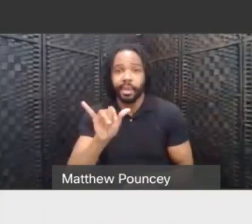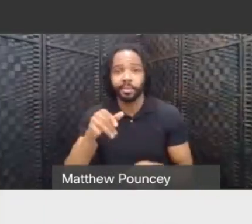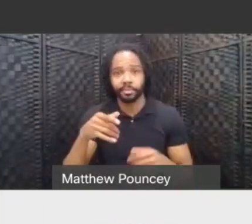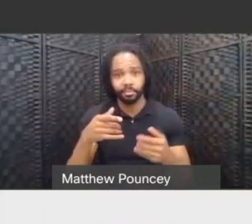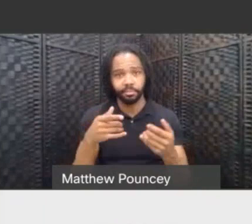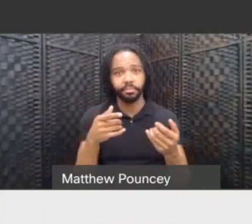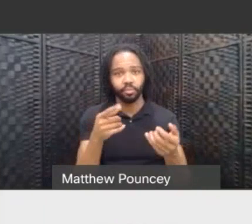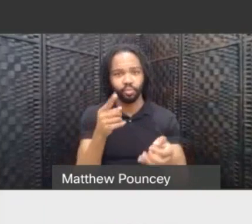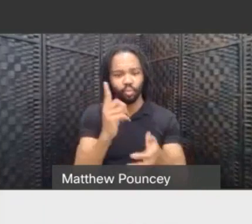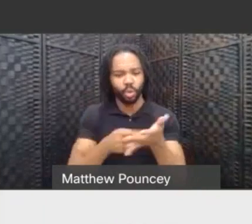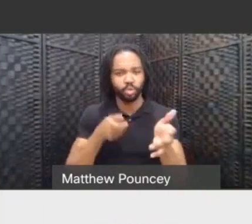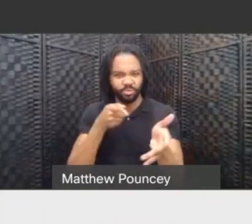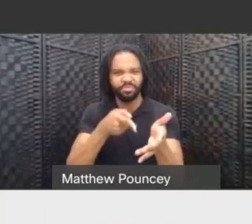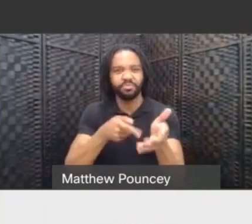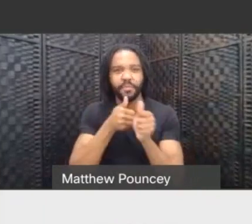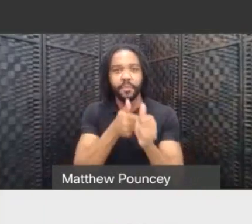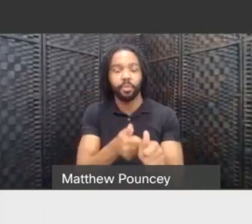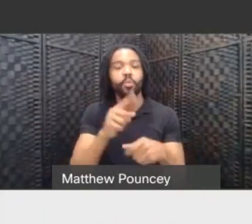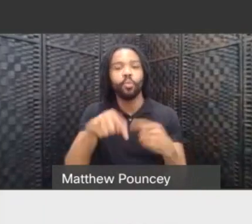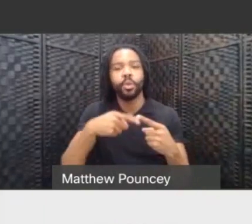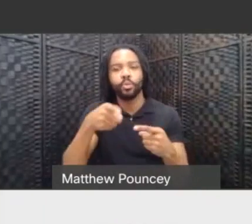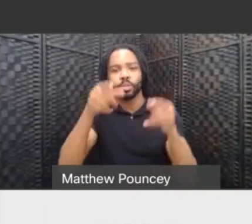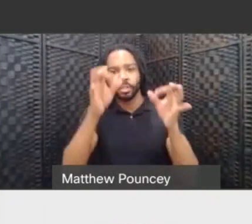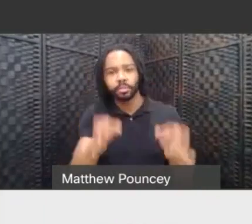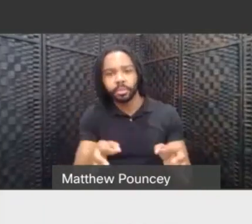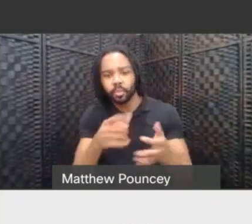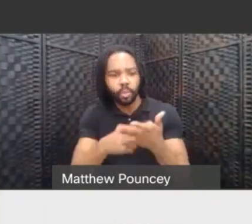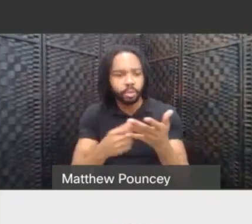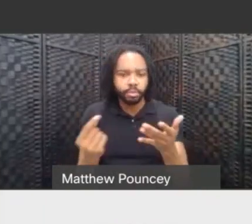should use when determining those things that it refers to.